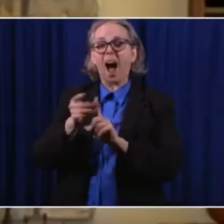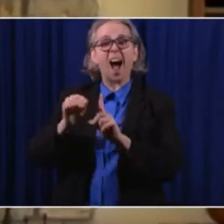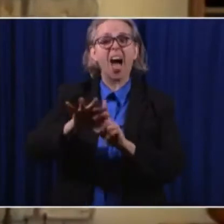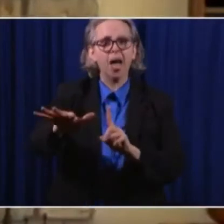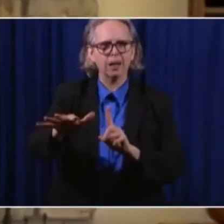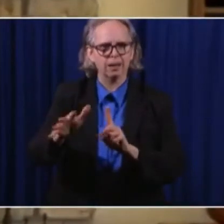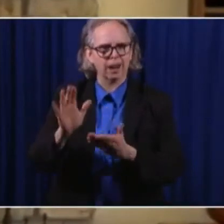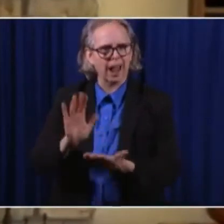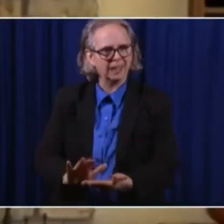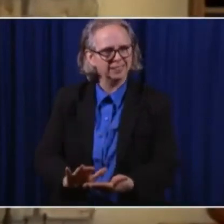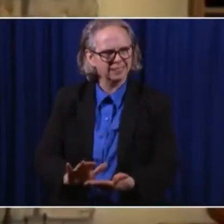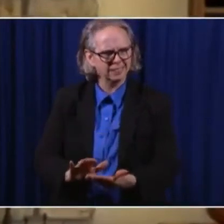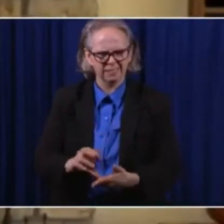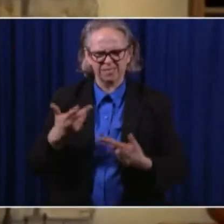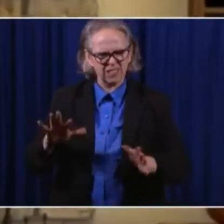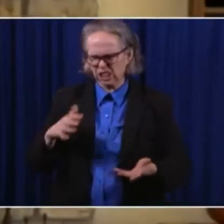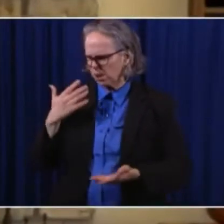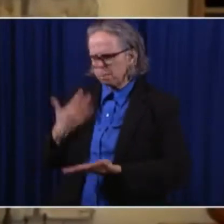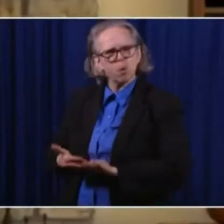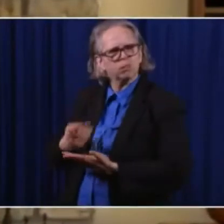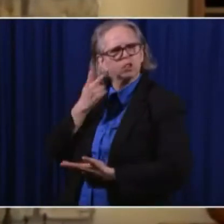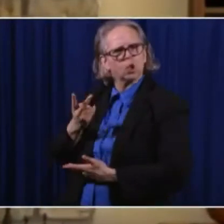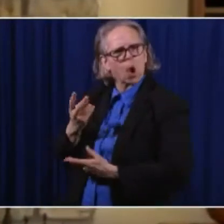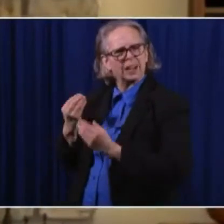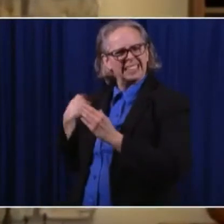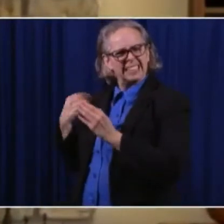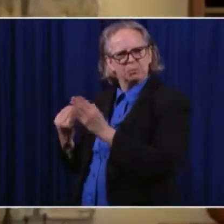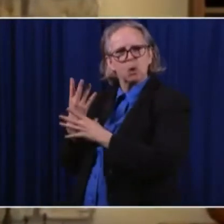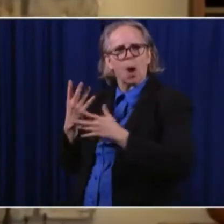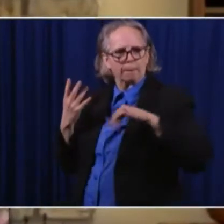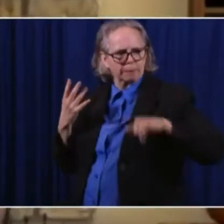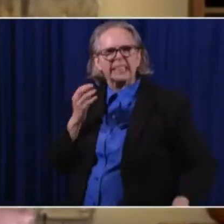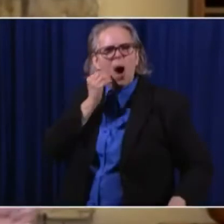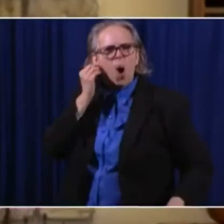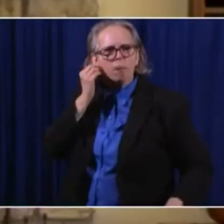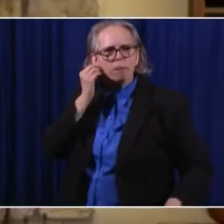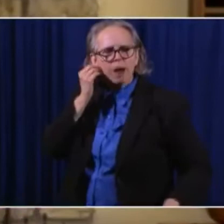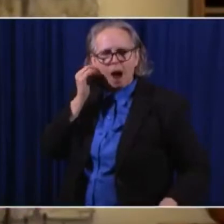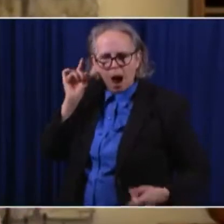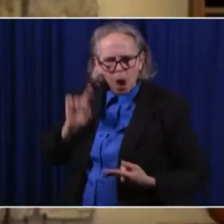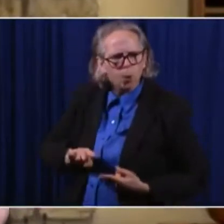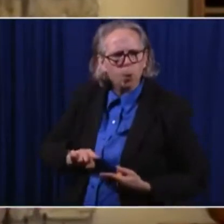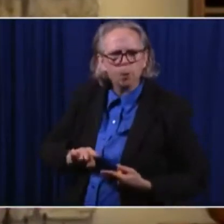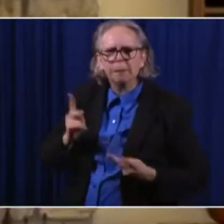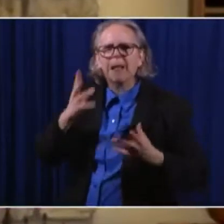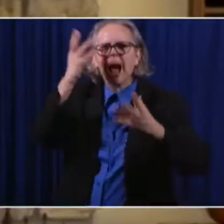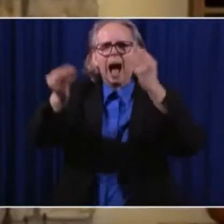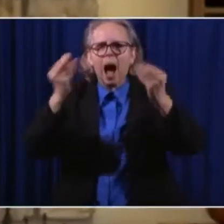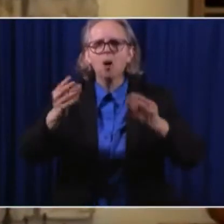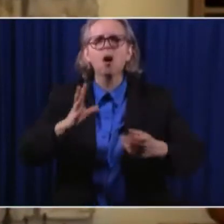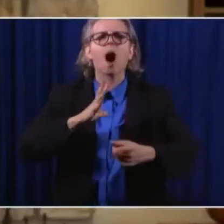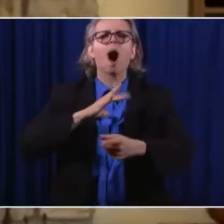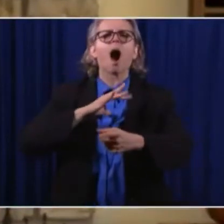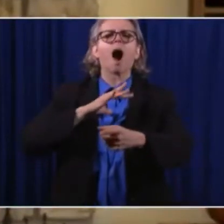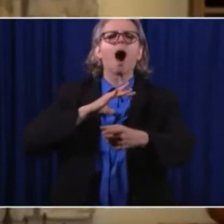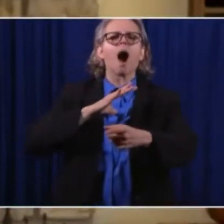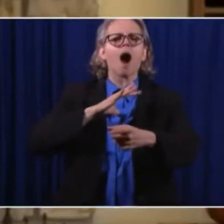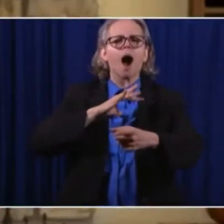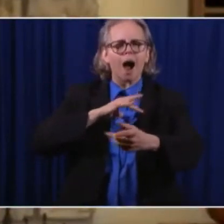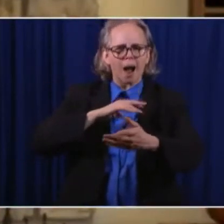down. But remember, in the spring, we had a lot of businesses open anyway. Some were closed. We went to the essential, non-essential. But the